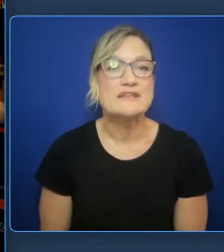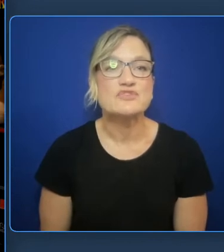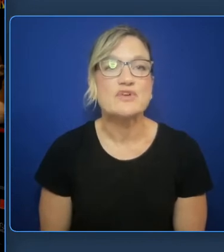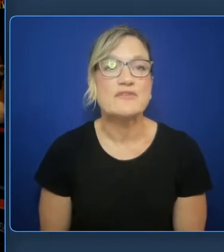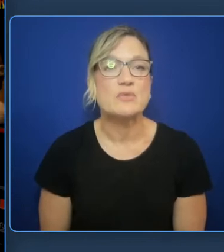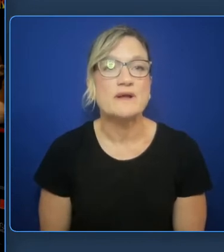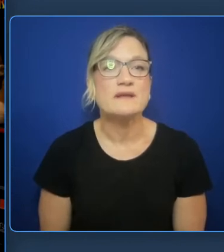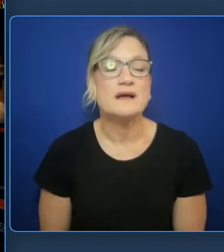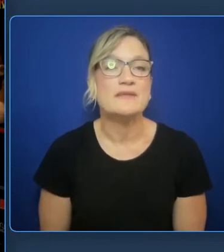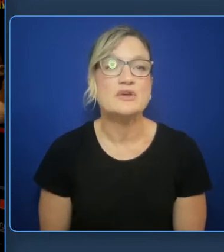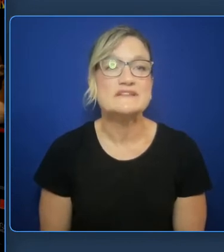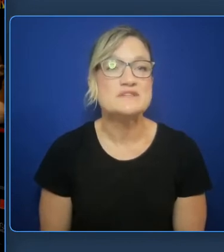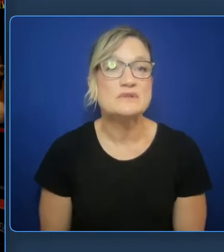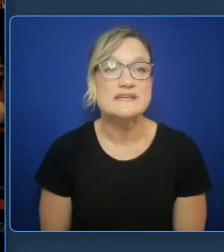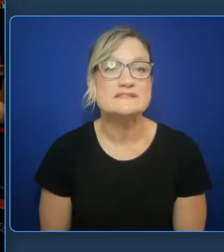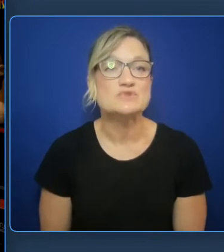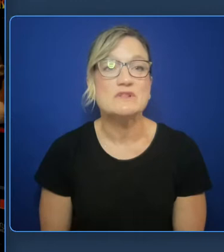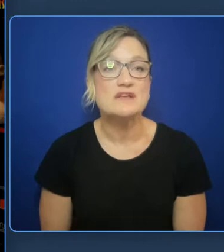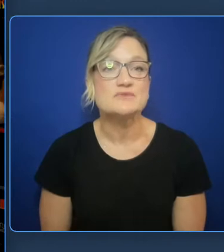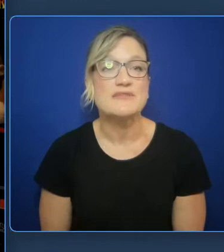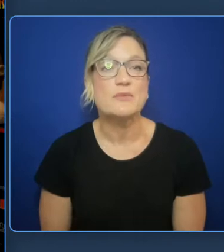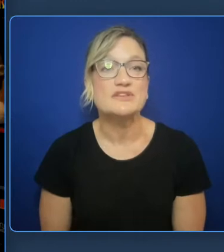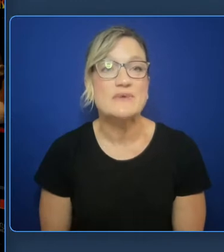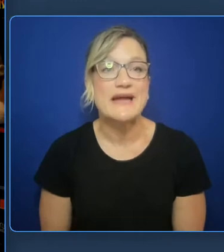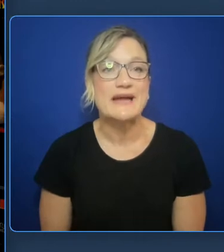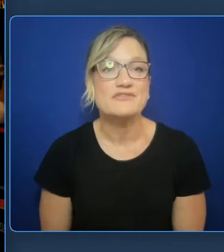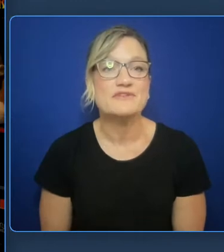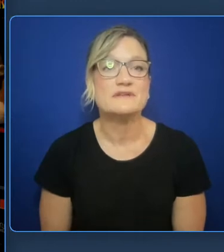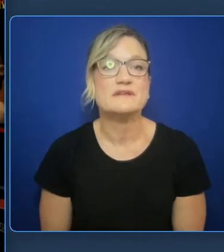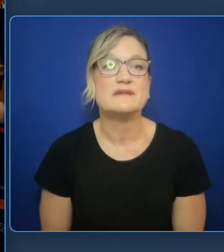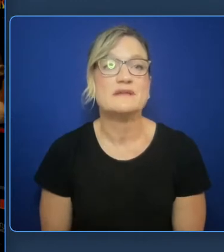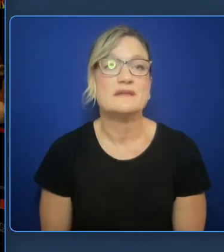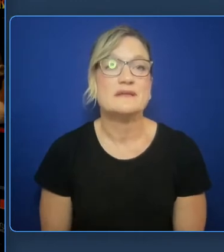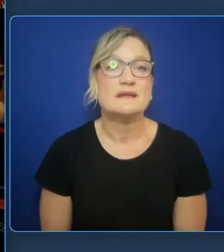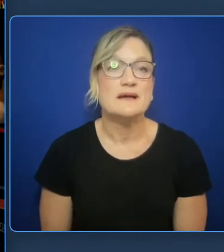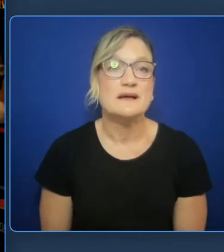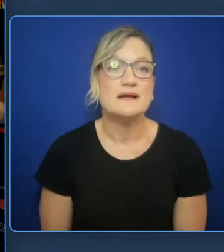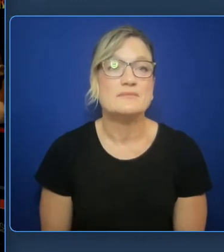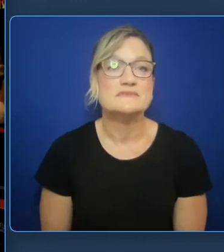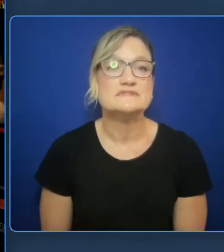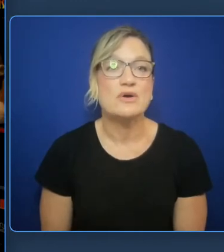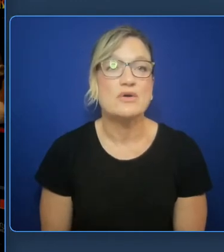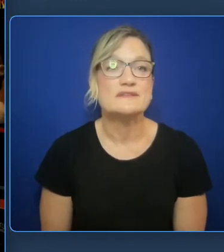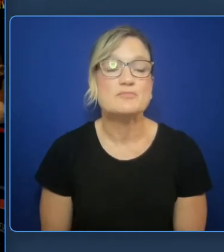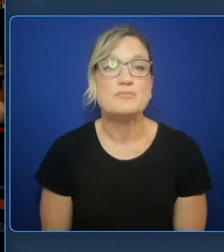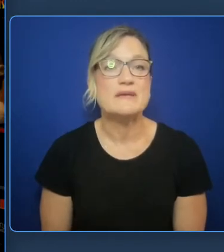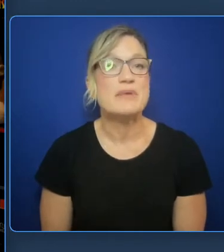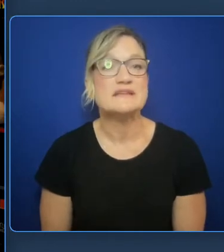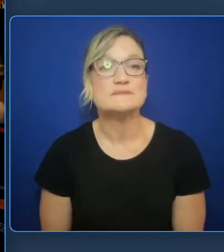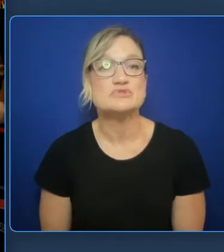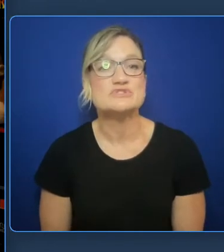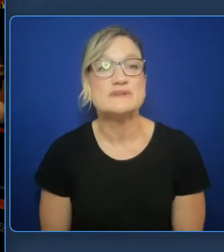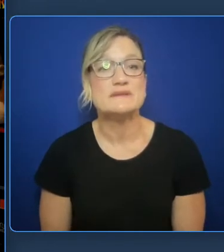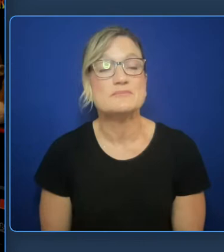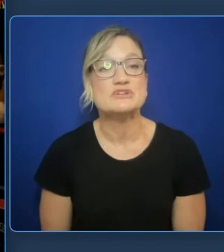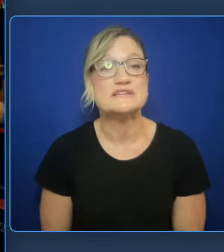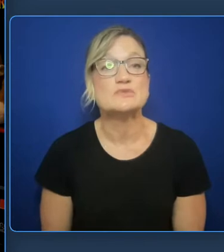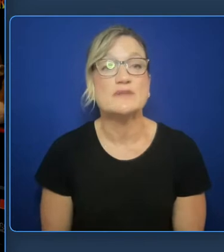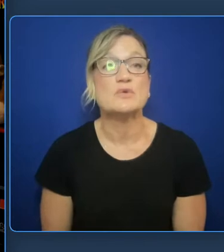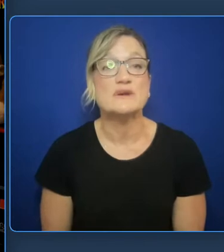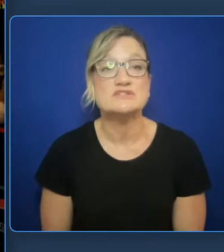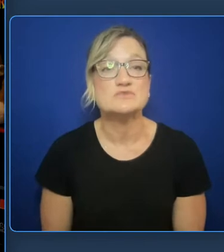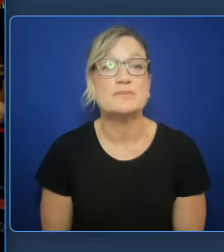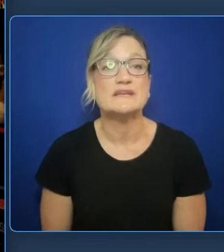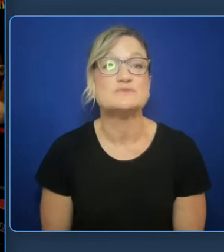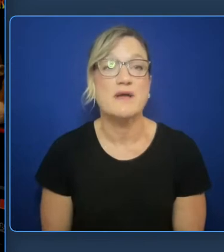I cannot answer for everyone. There is no list or glossary that we do have. So it's impossible to